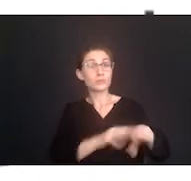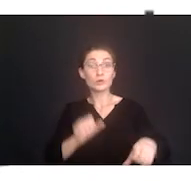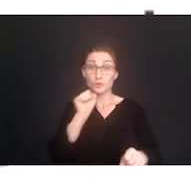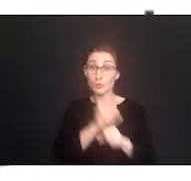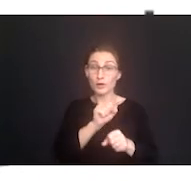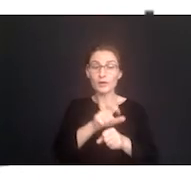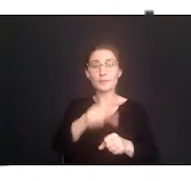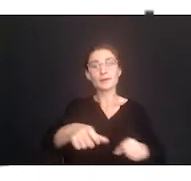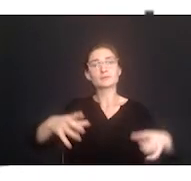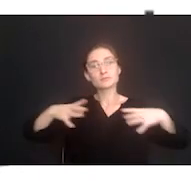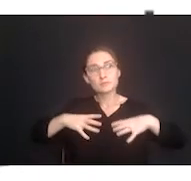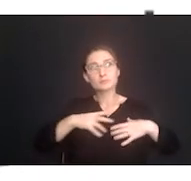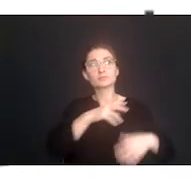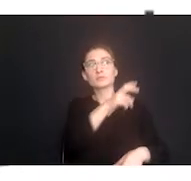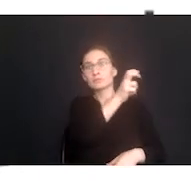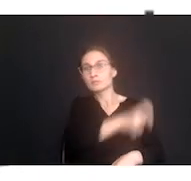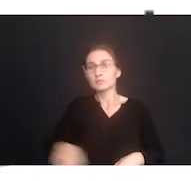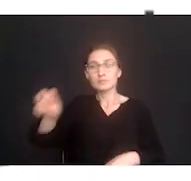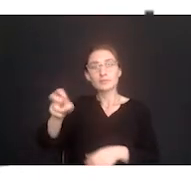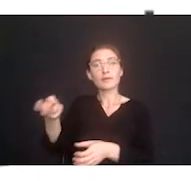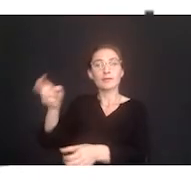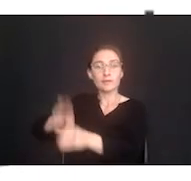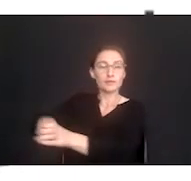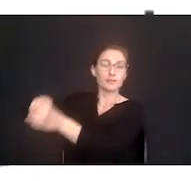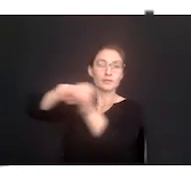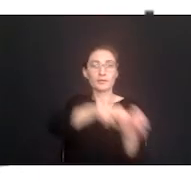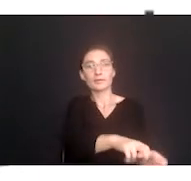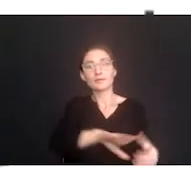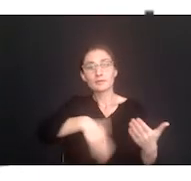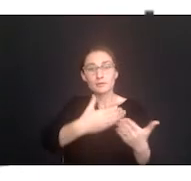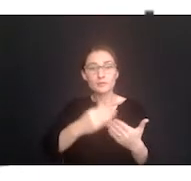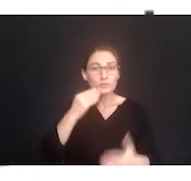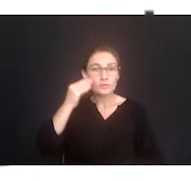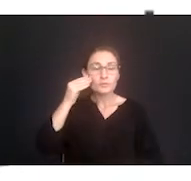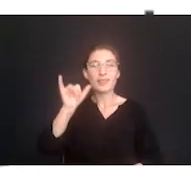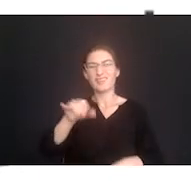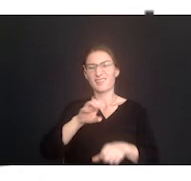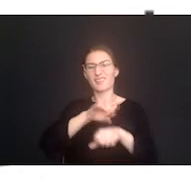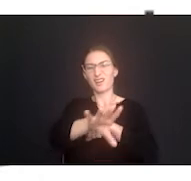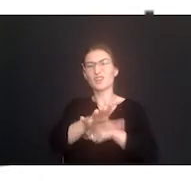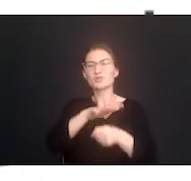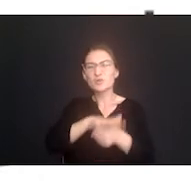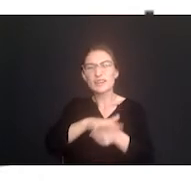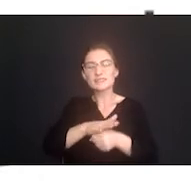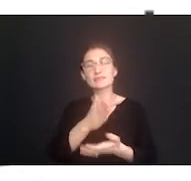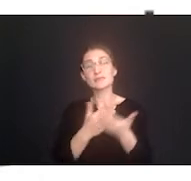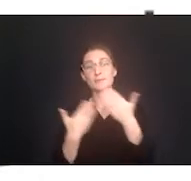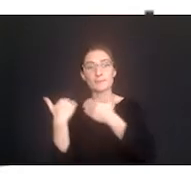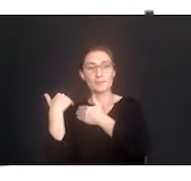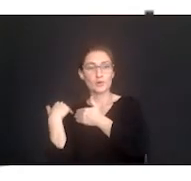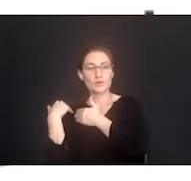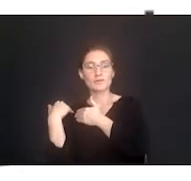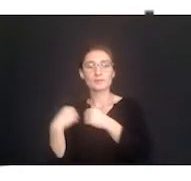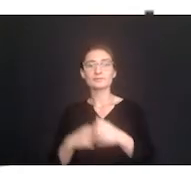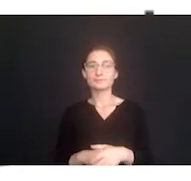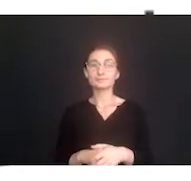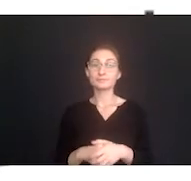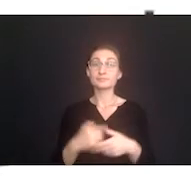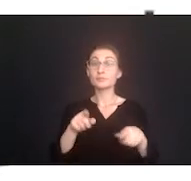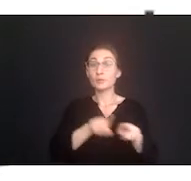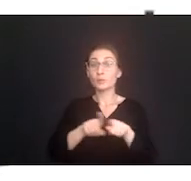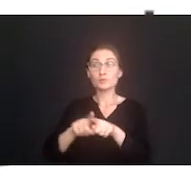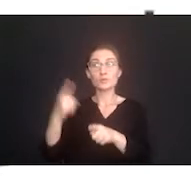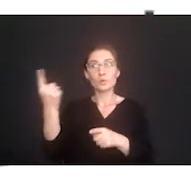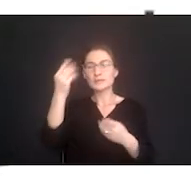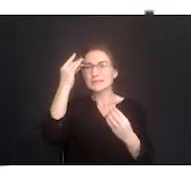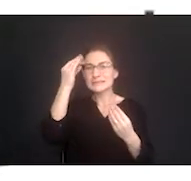to go pick up Natalie and take her home consistently. That causes some stress and some burden to them. They are also constantly worried